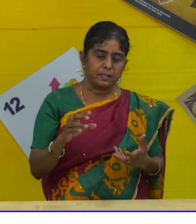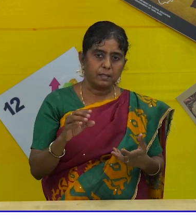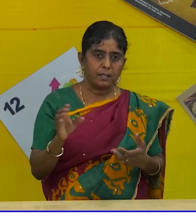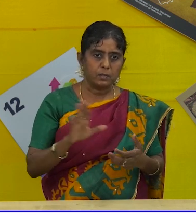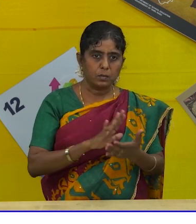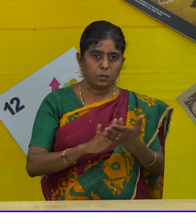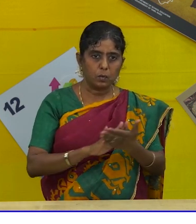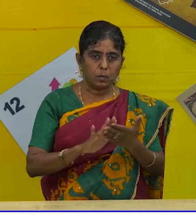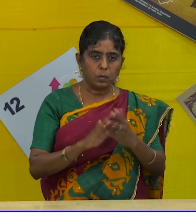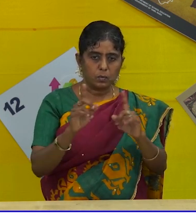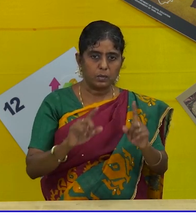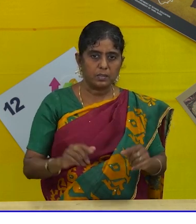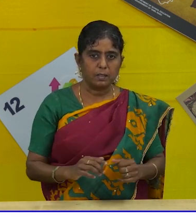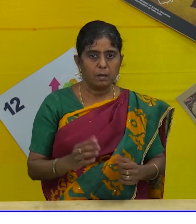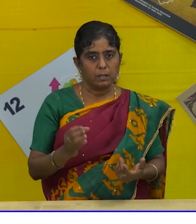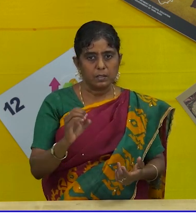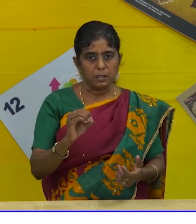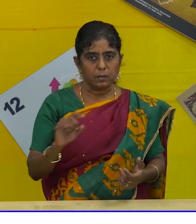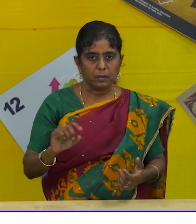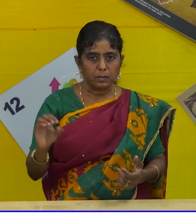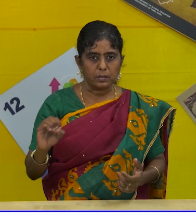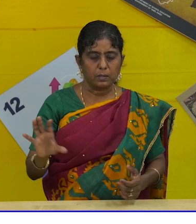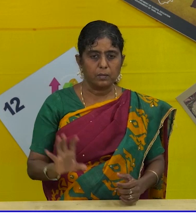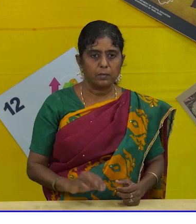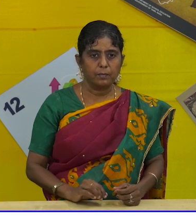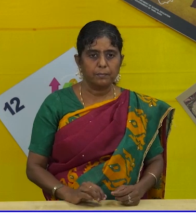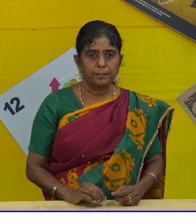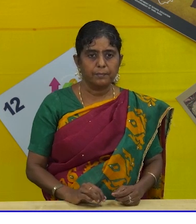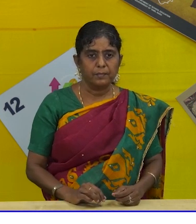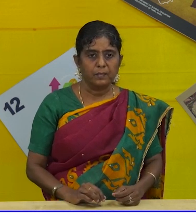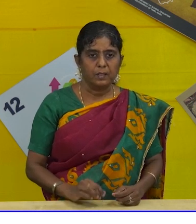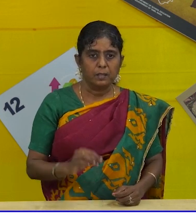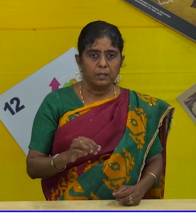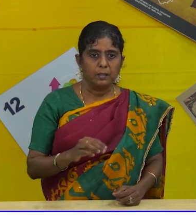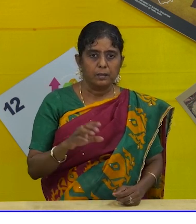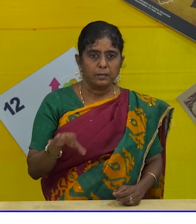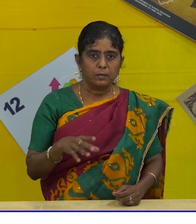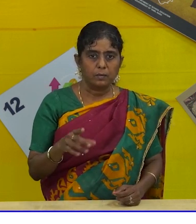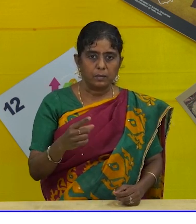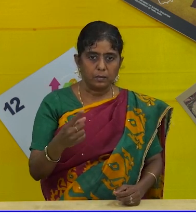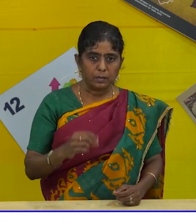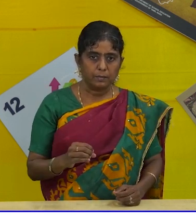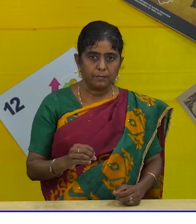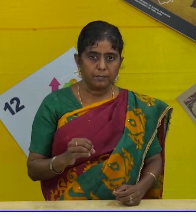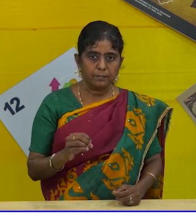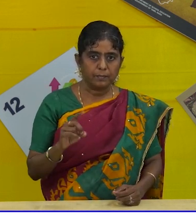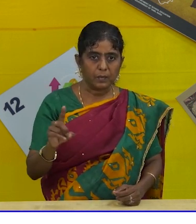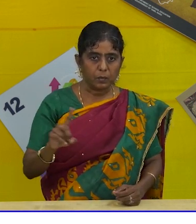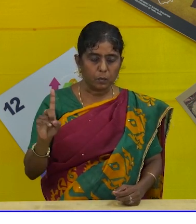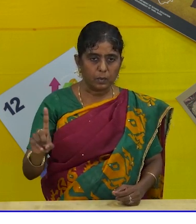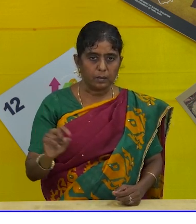1, this is a contradiction for you. 0 never be equal to 1. But if we get in one step 0 equal to